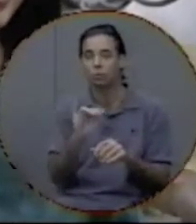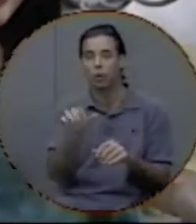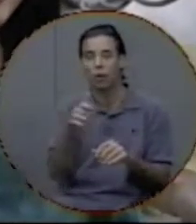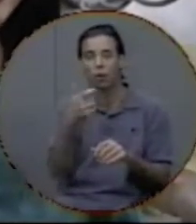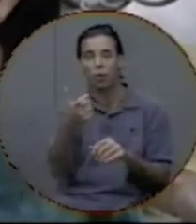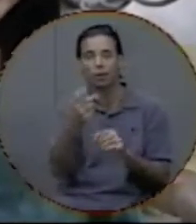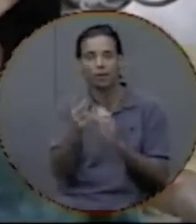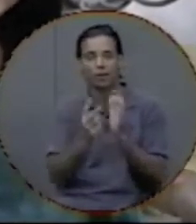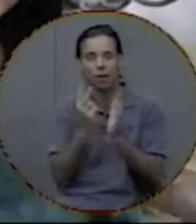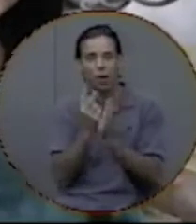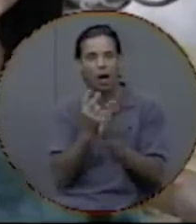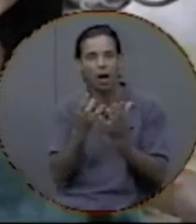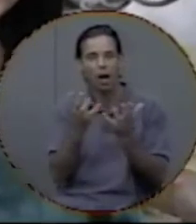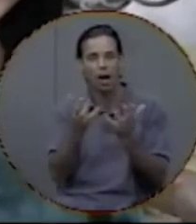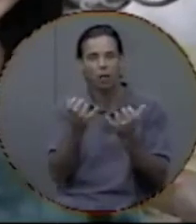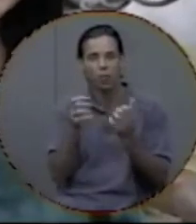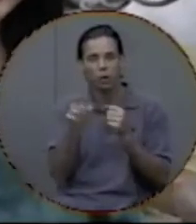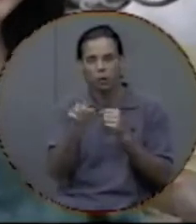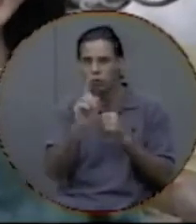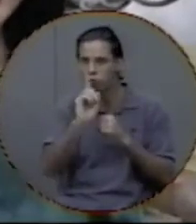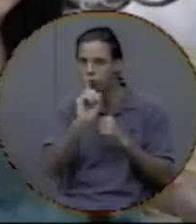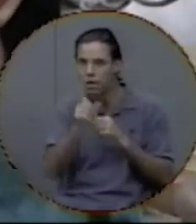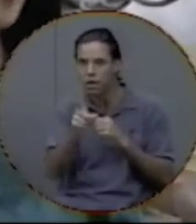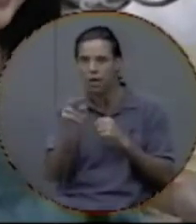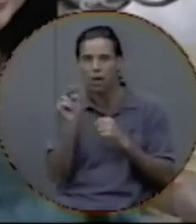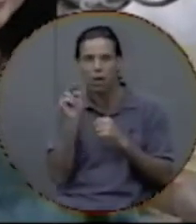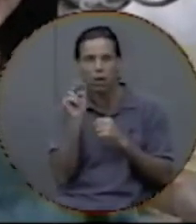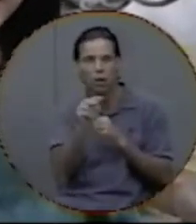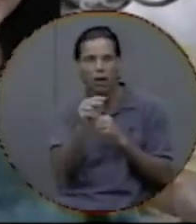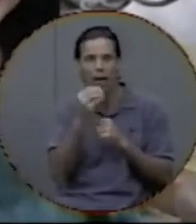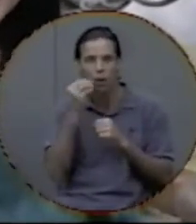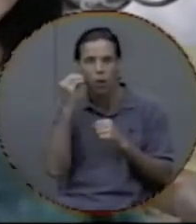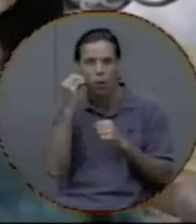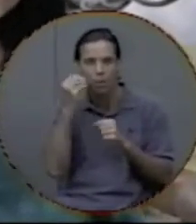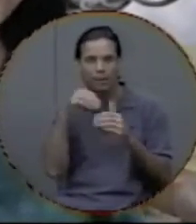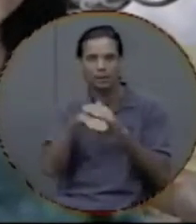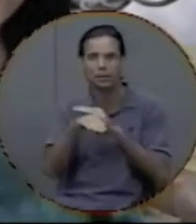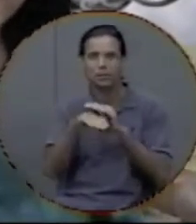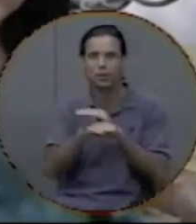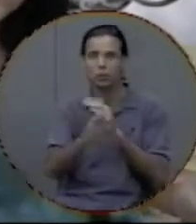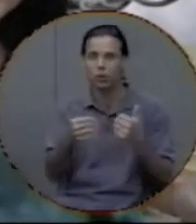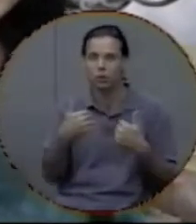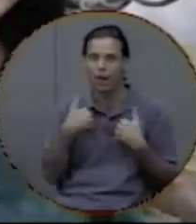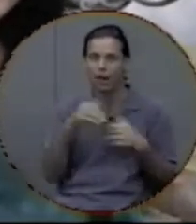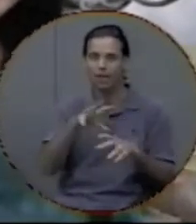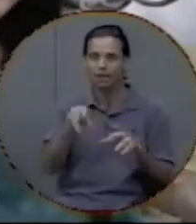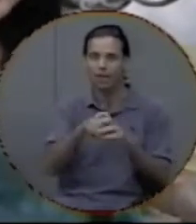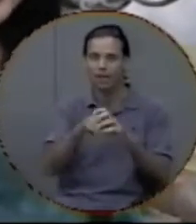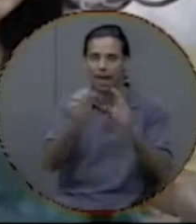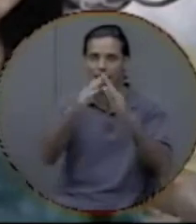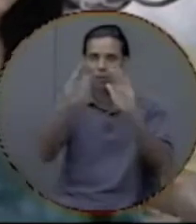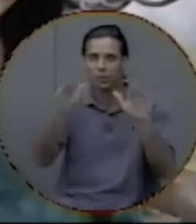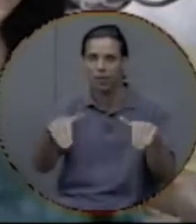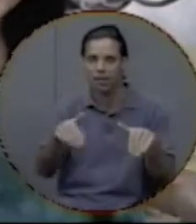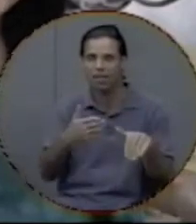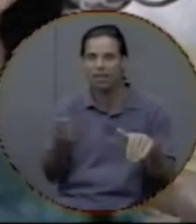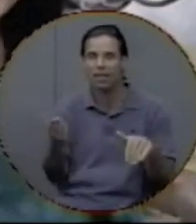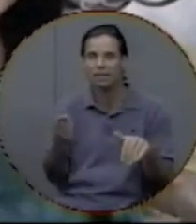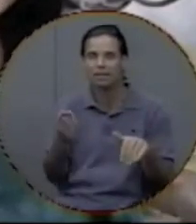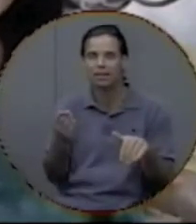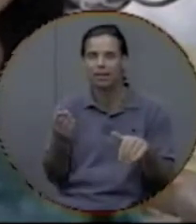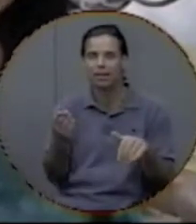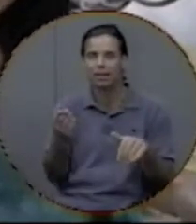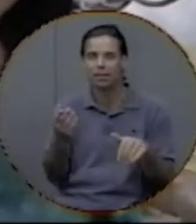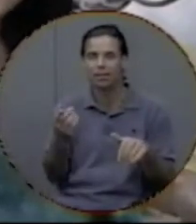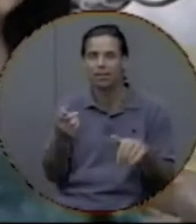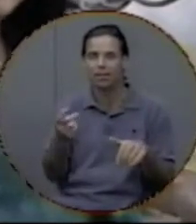at the video, I want you to really look at home accessibility, what you have in the house, things that you and I take for granted